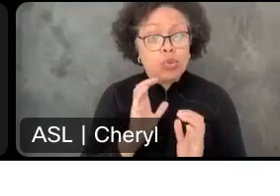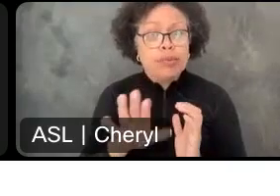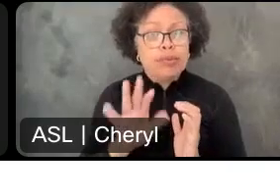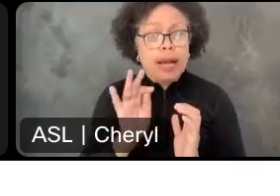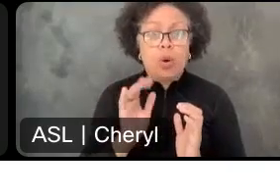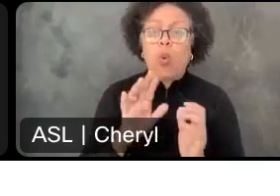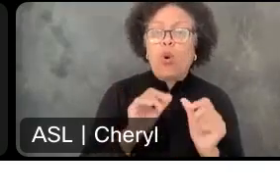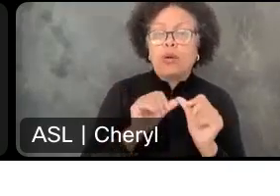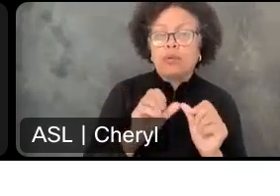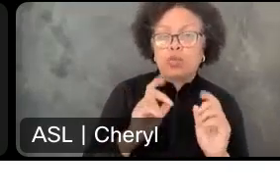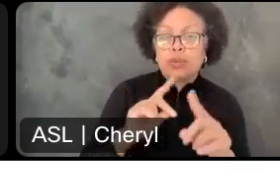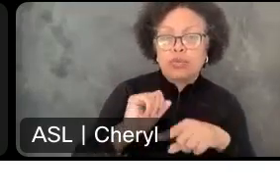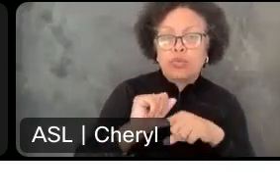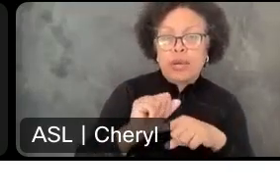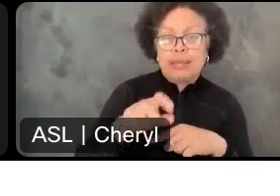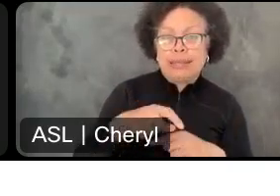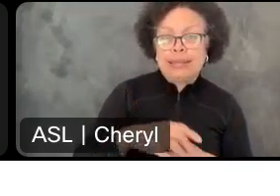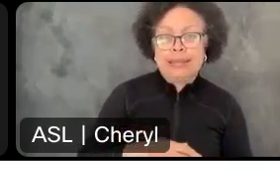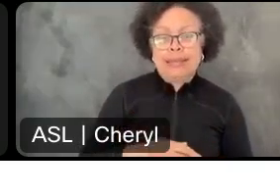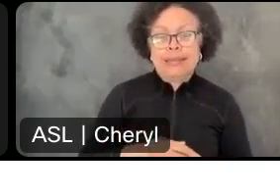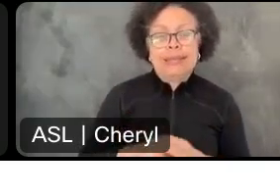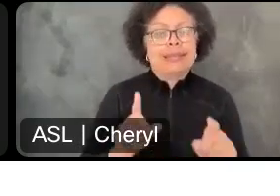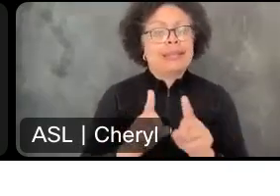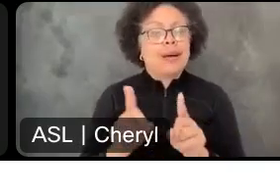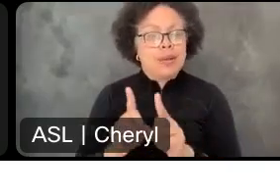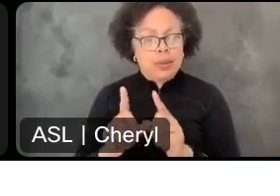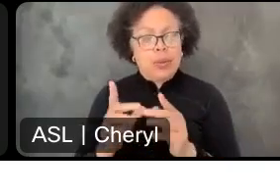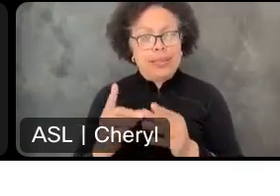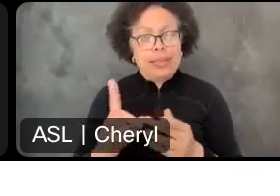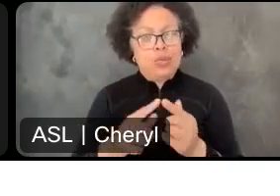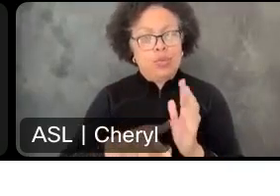education. We also want to review and